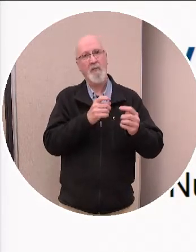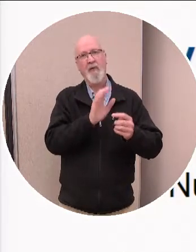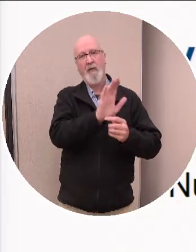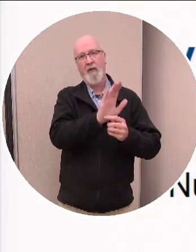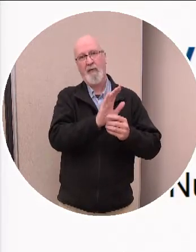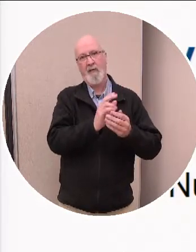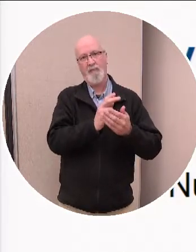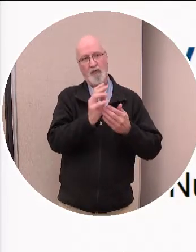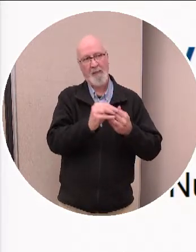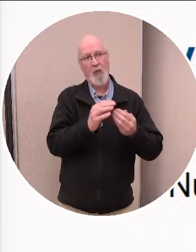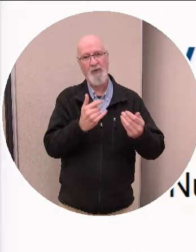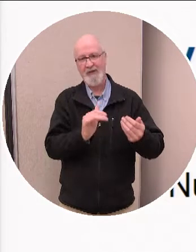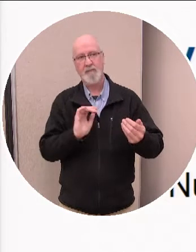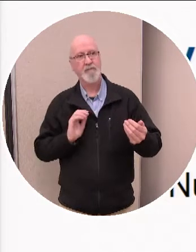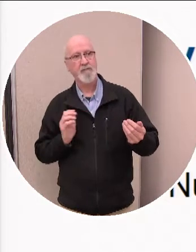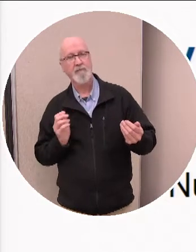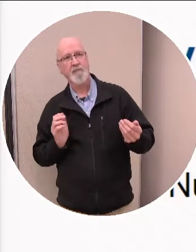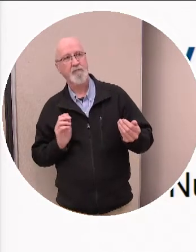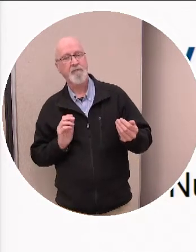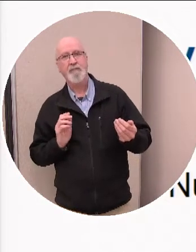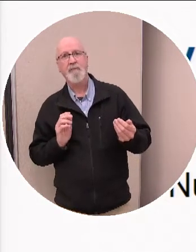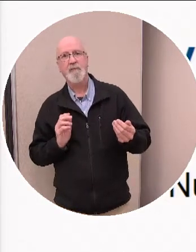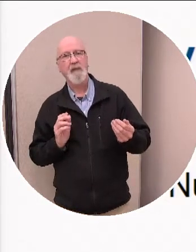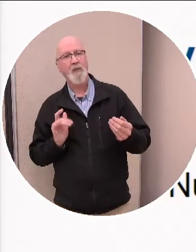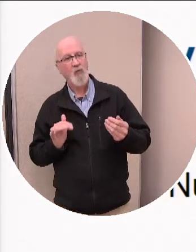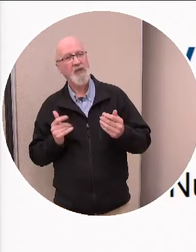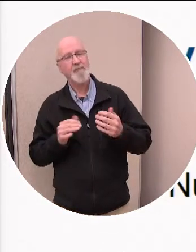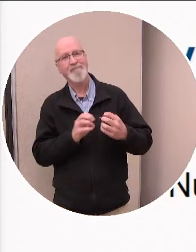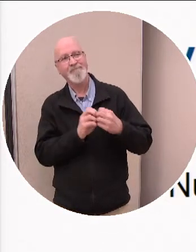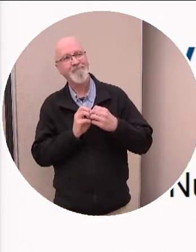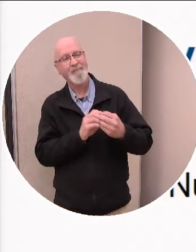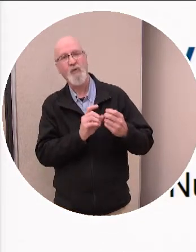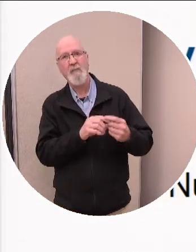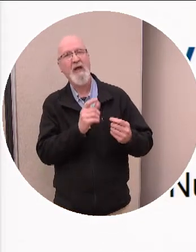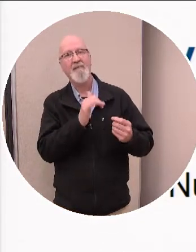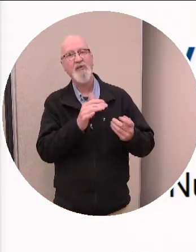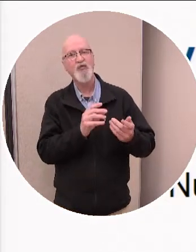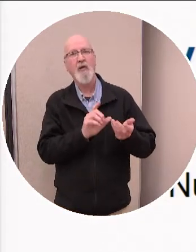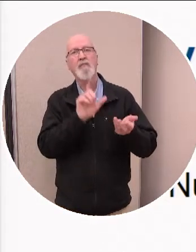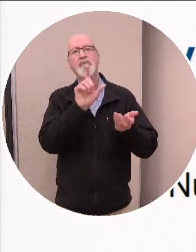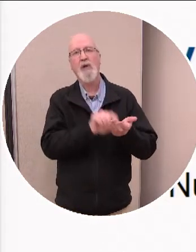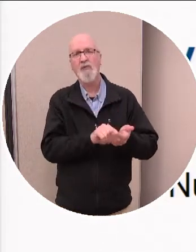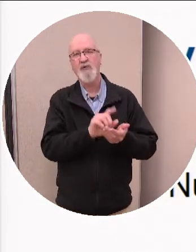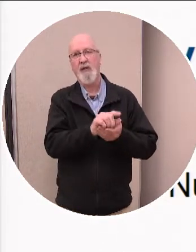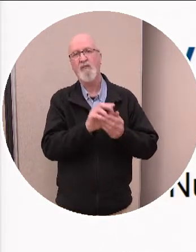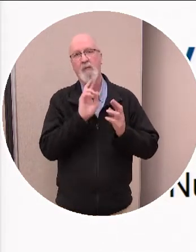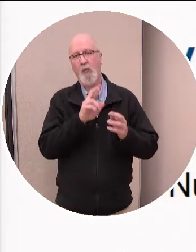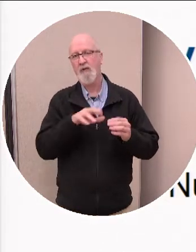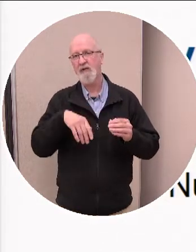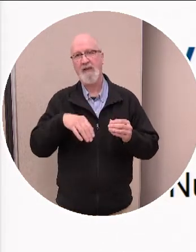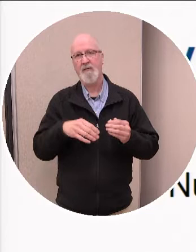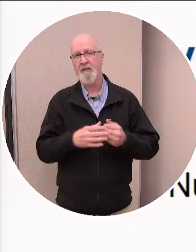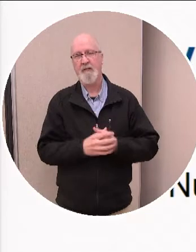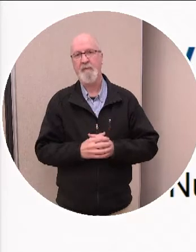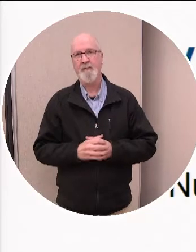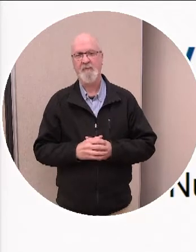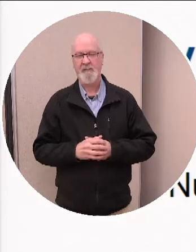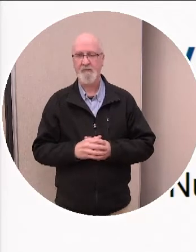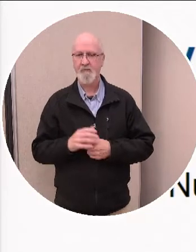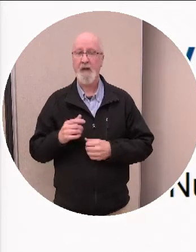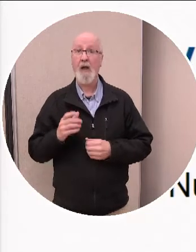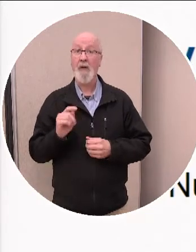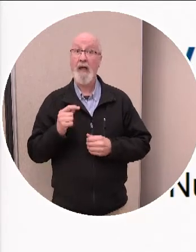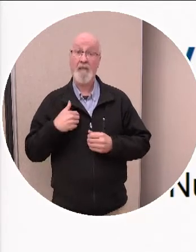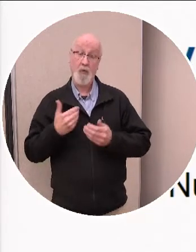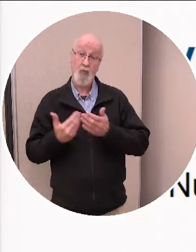we're still in ongoing discussions with the department about these draft guidelines. There's new school food